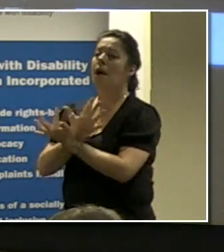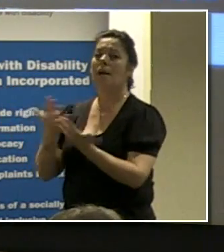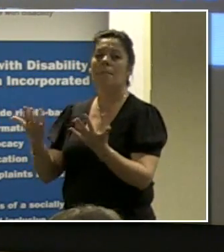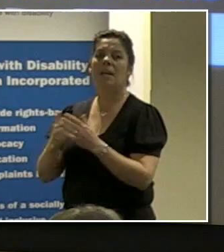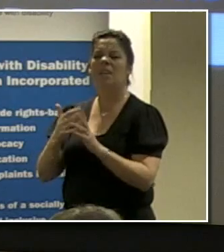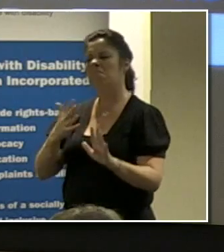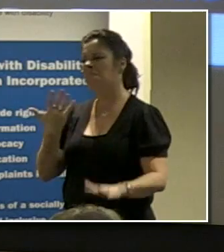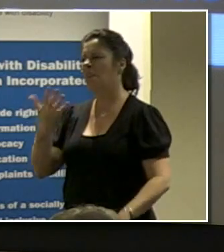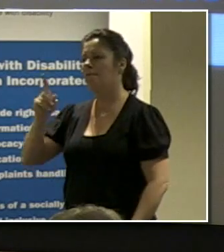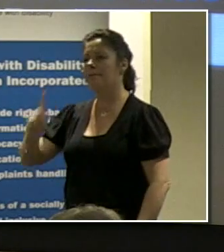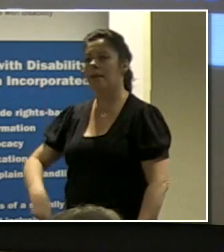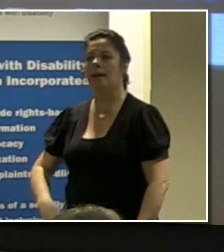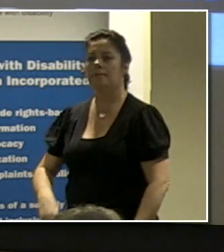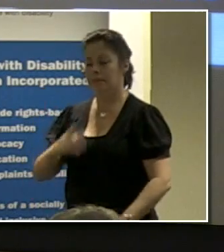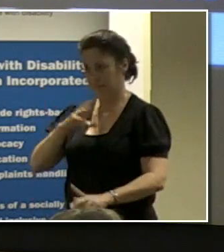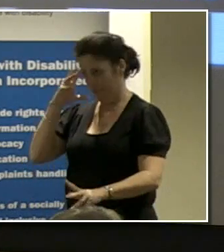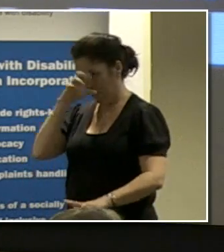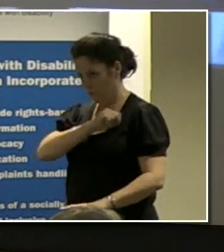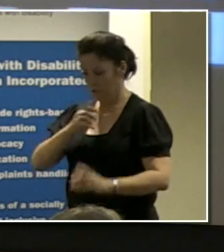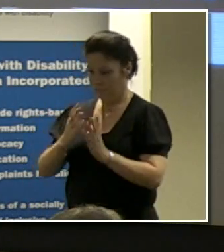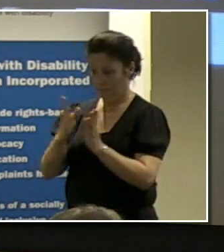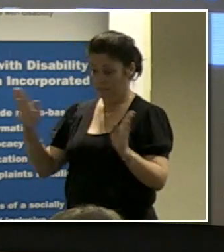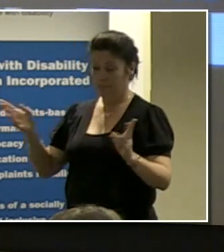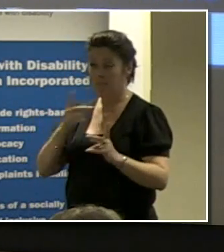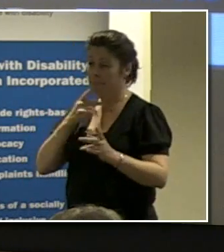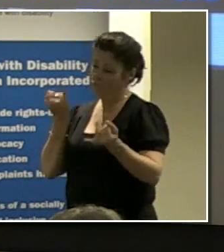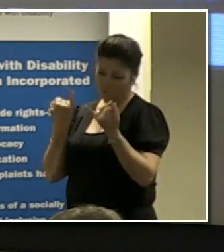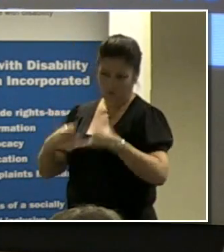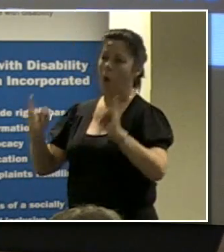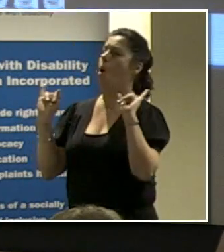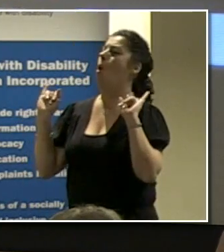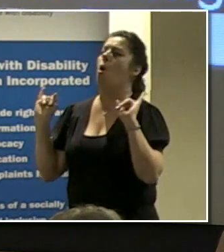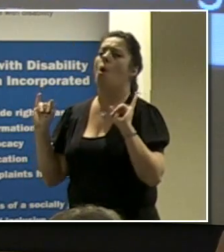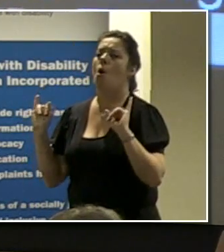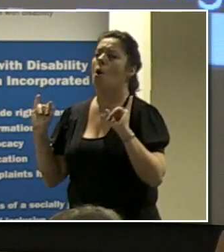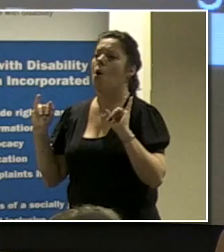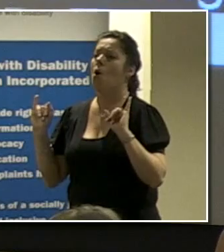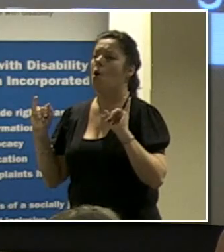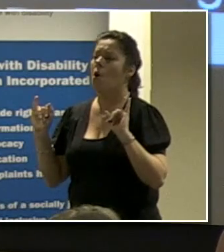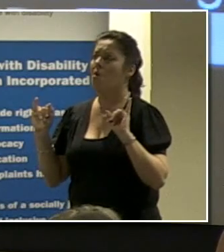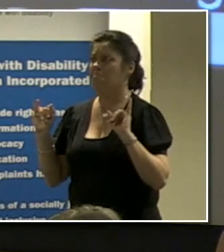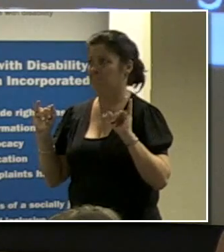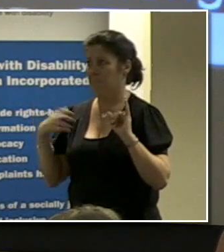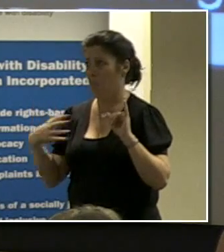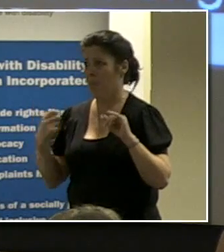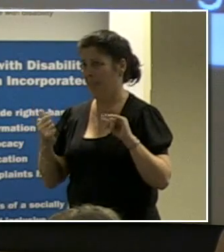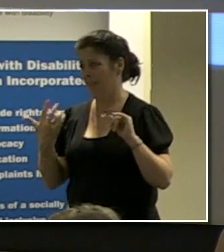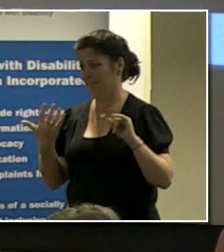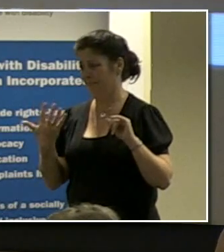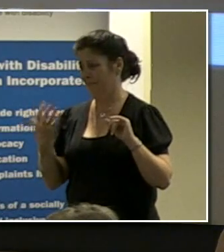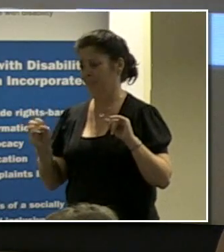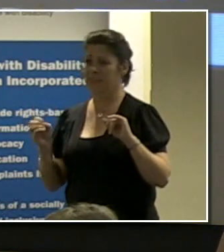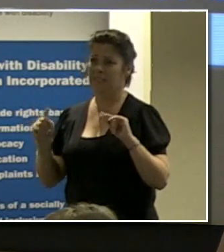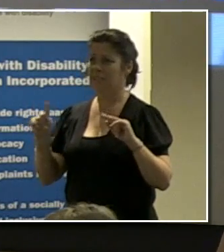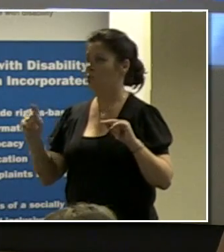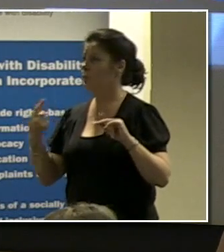5,000. It was wrong. It was wrong by an order of 50% or 100%. The